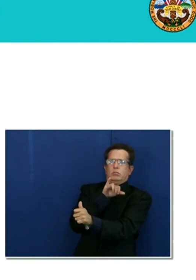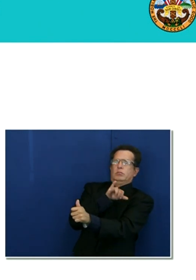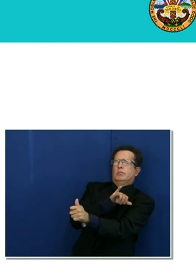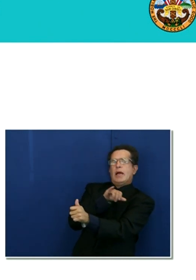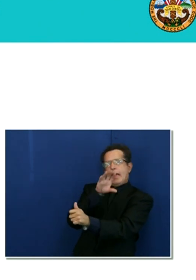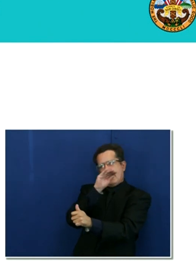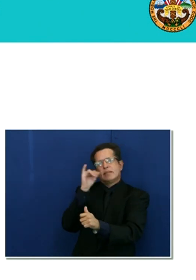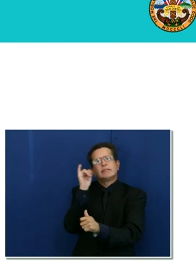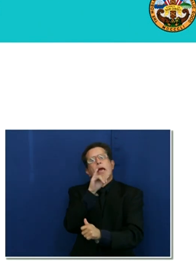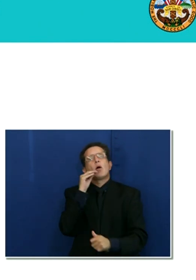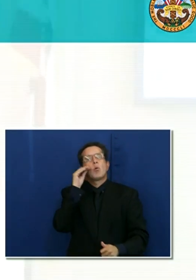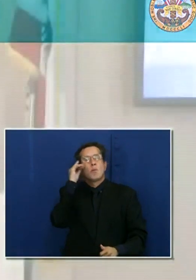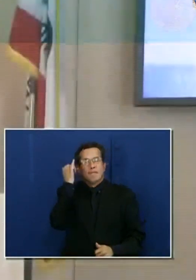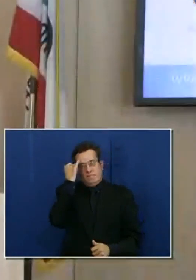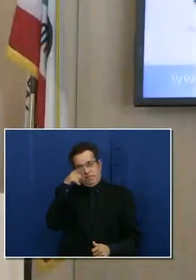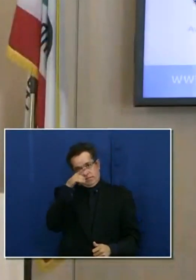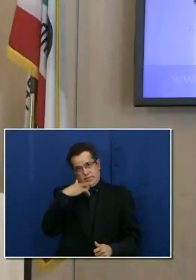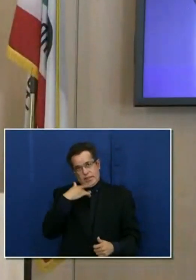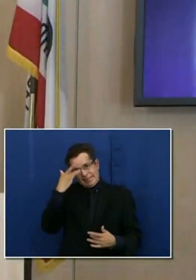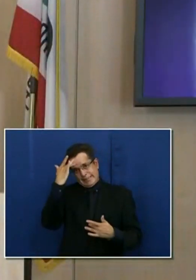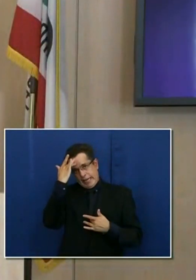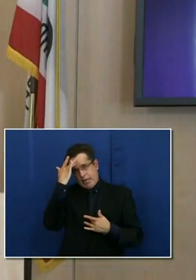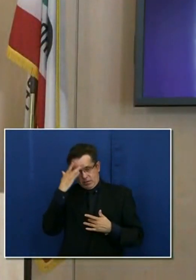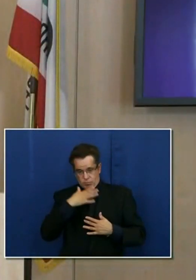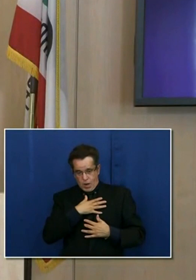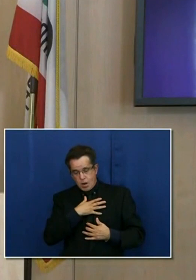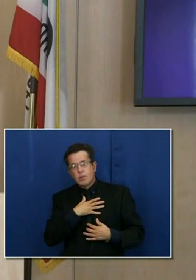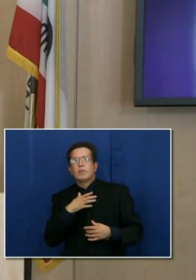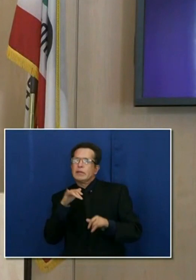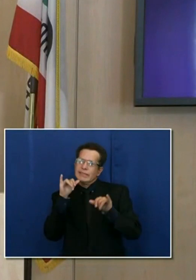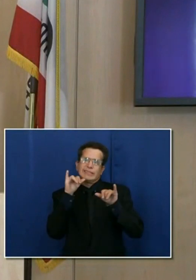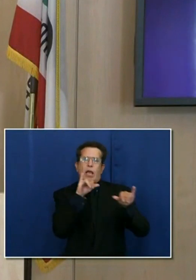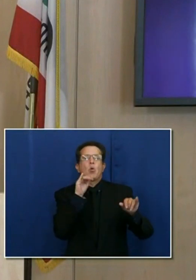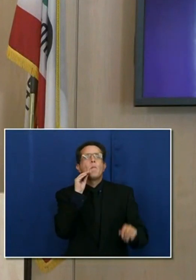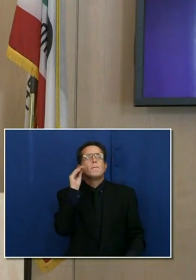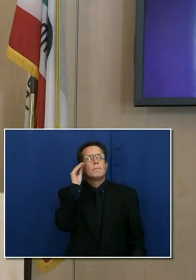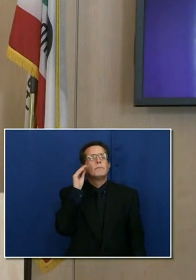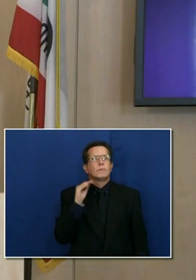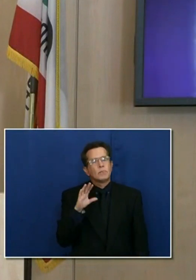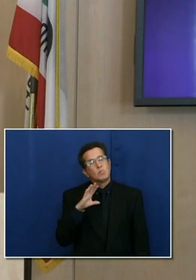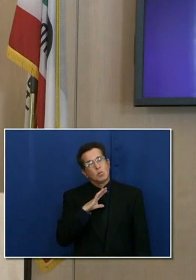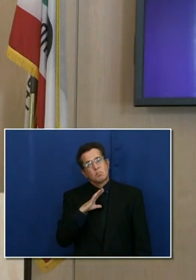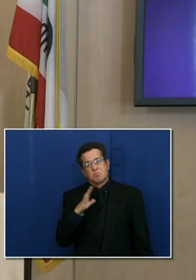sick. Now I'd like to turn the podium back over to Chairman Cox. Thank you.